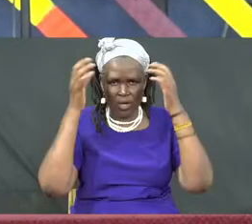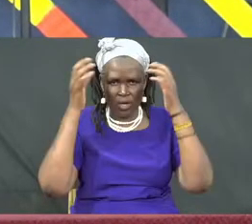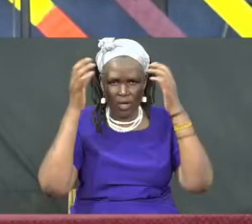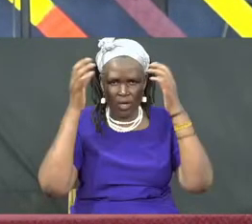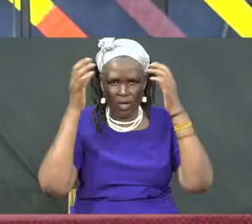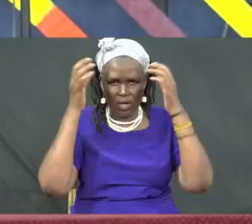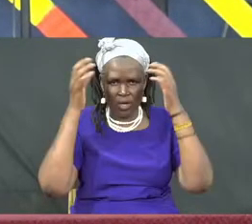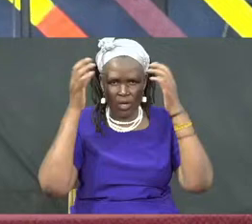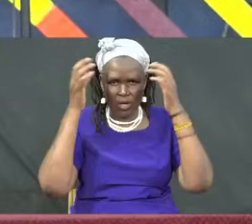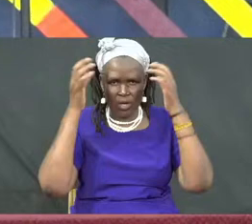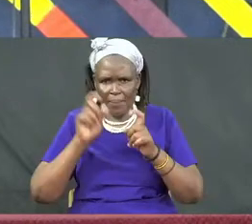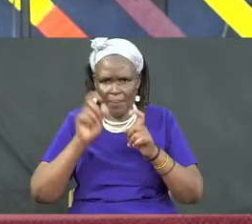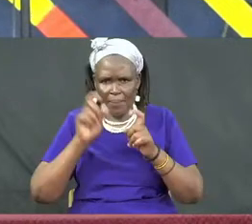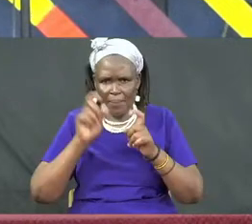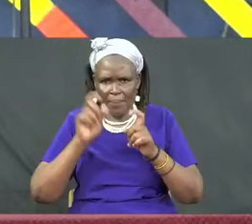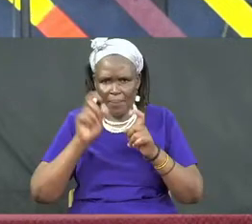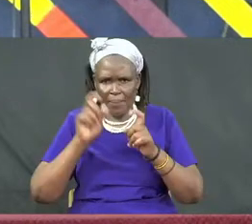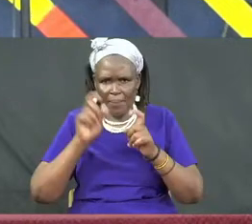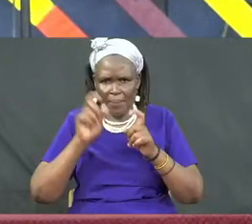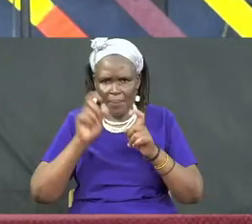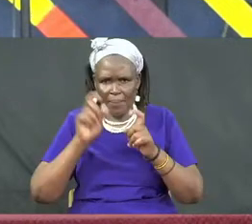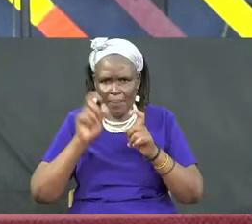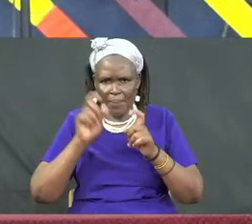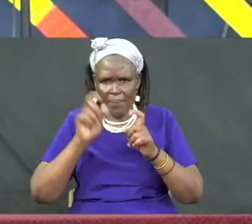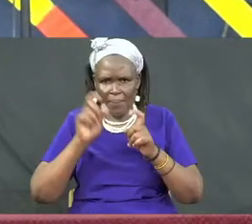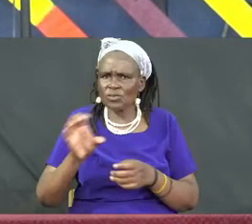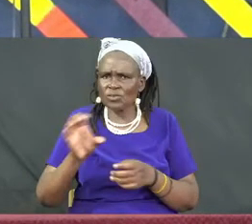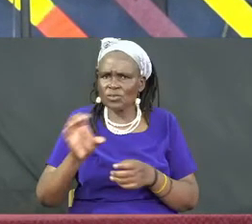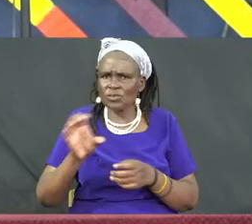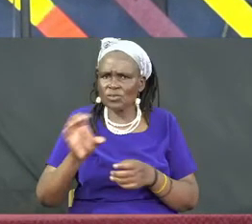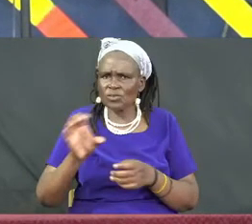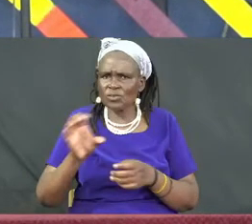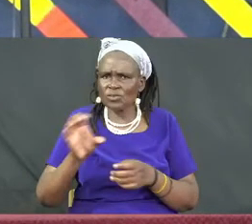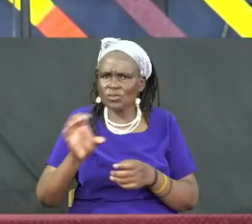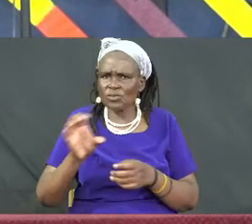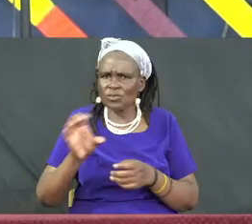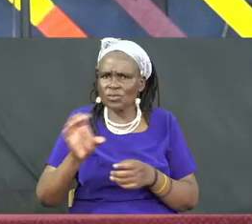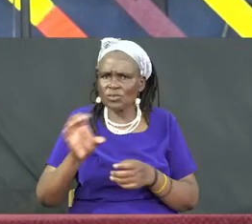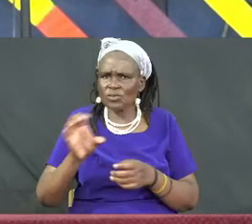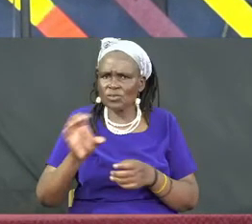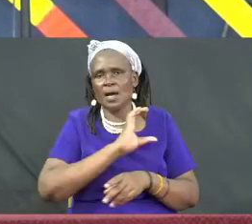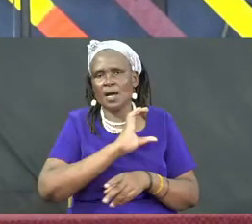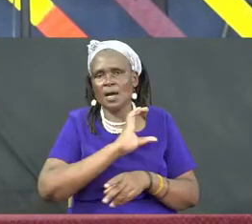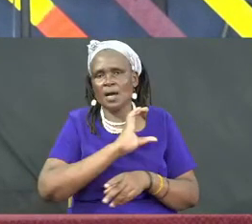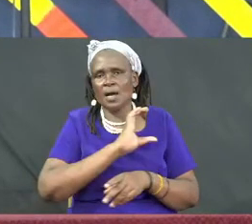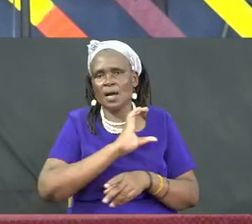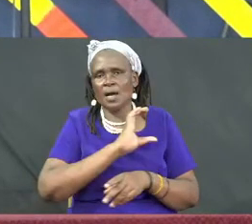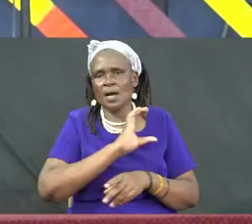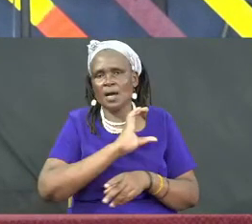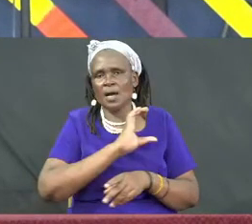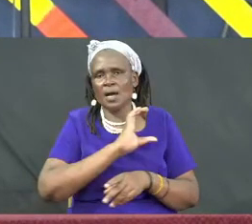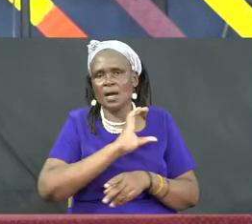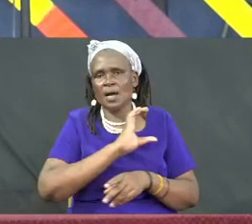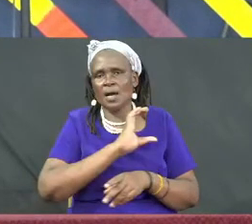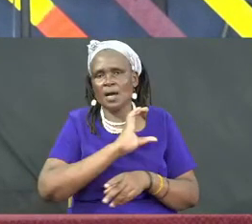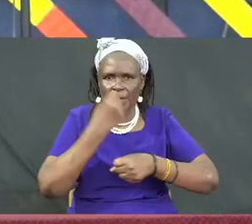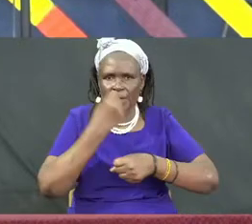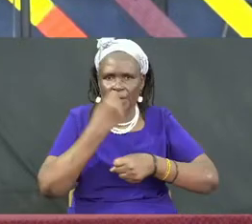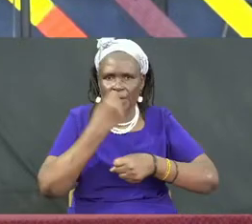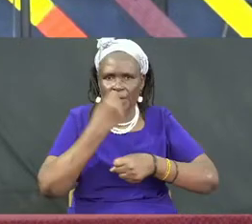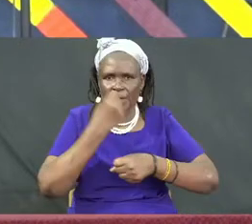have been an extremely difficult place to live as a Christian. The influence and activities of